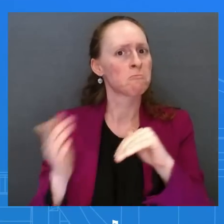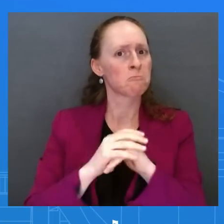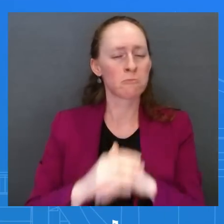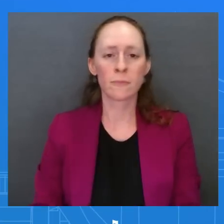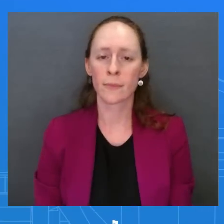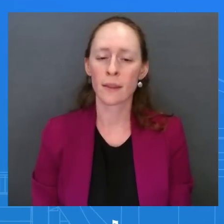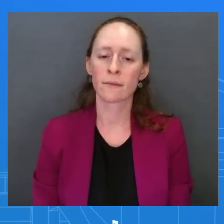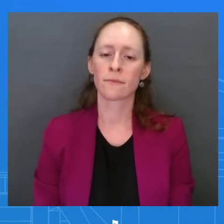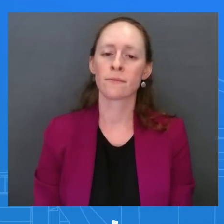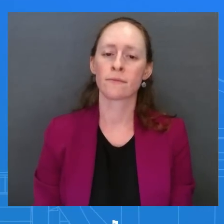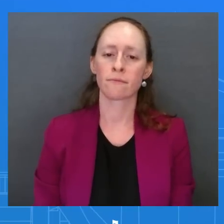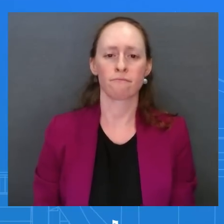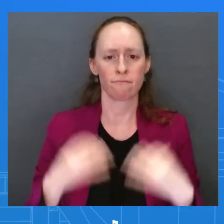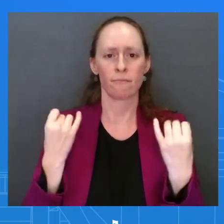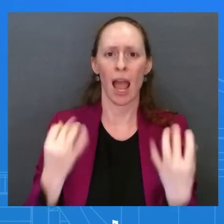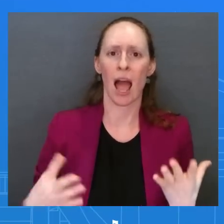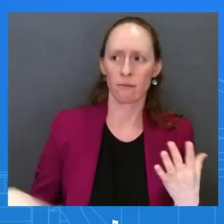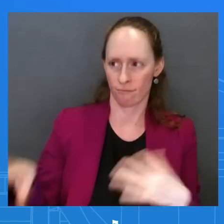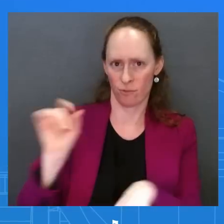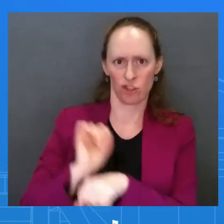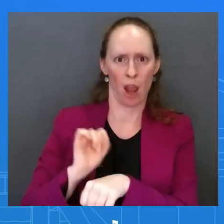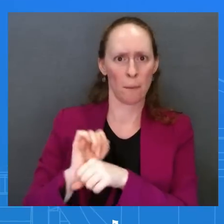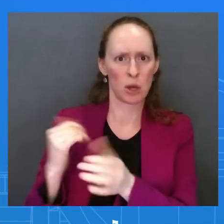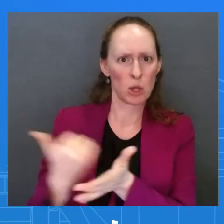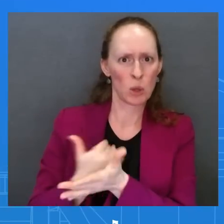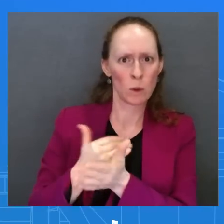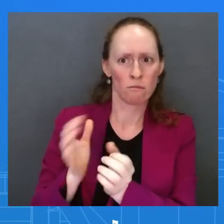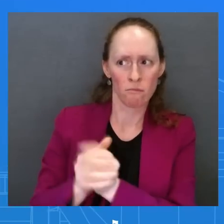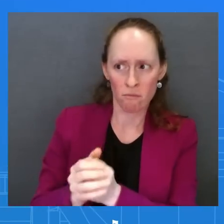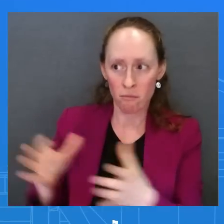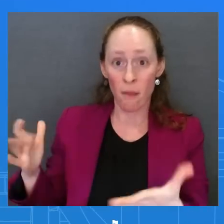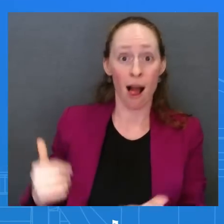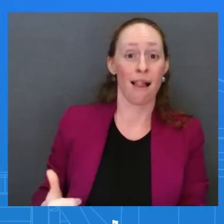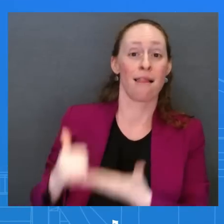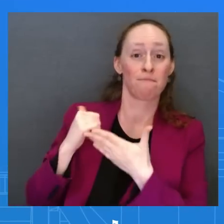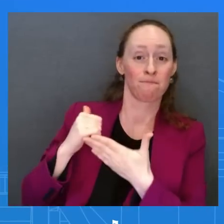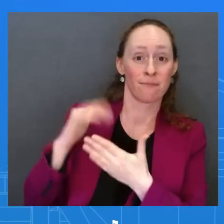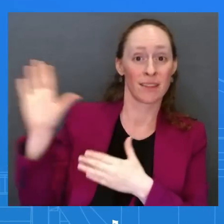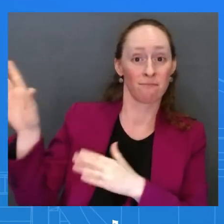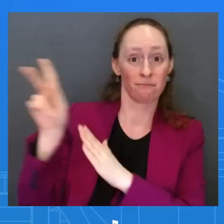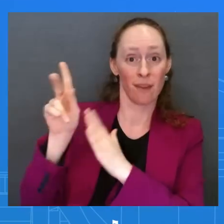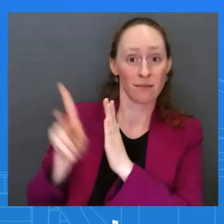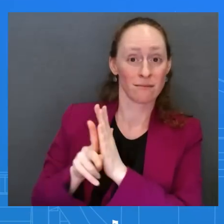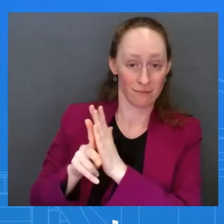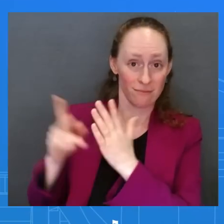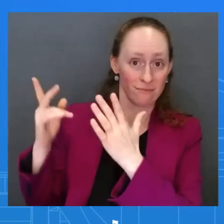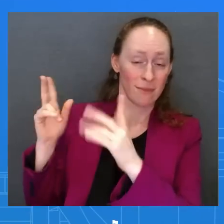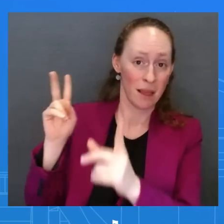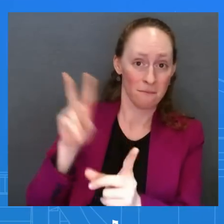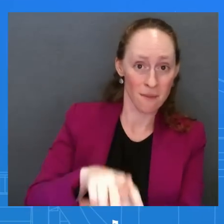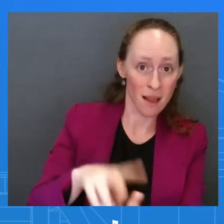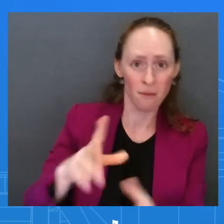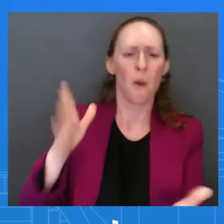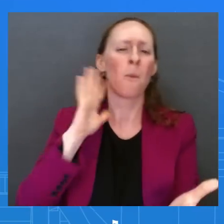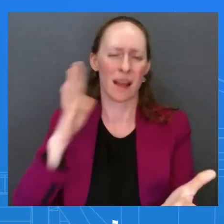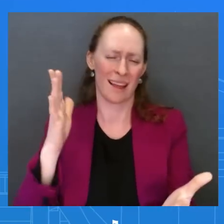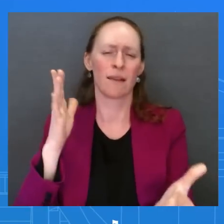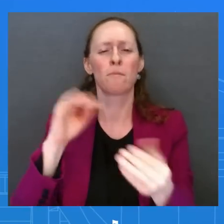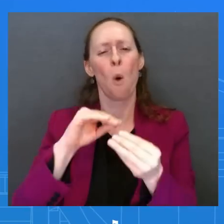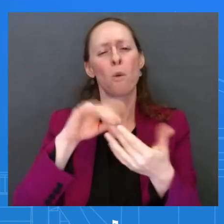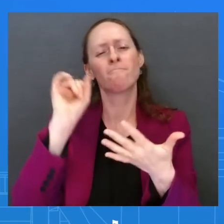of things are really incredibly important. So the president's going to continue to speak to that. And that's what we believe we're going, that